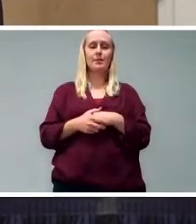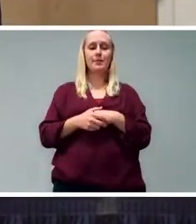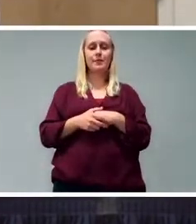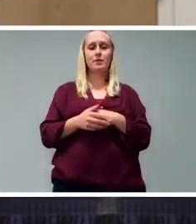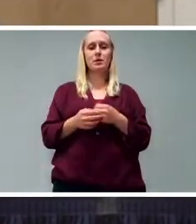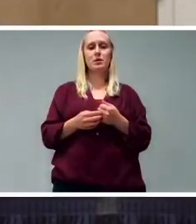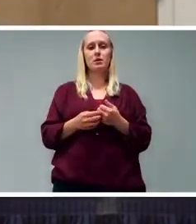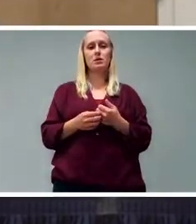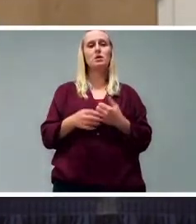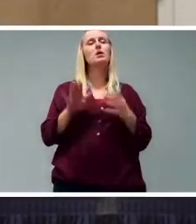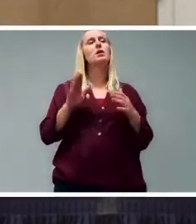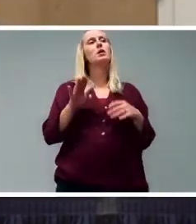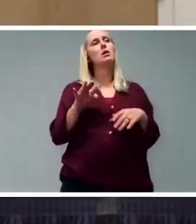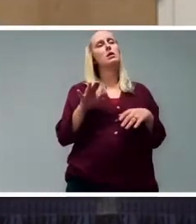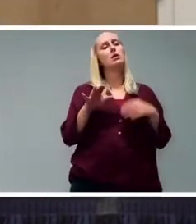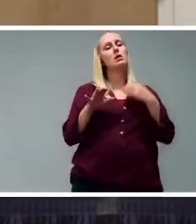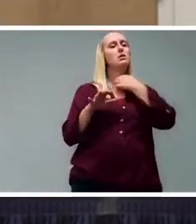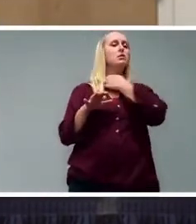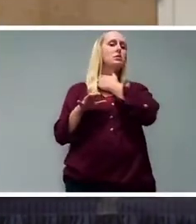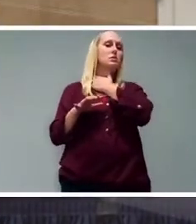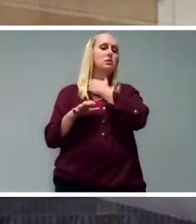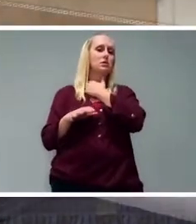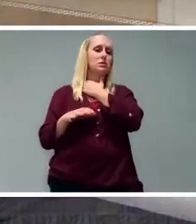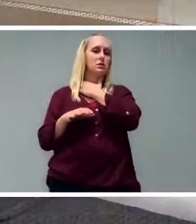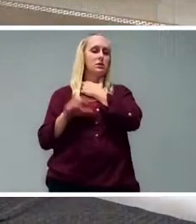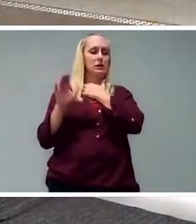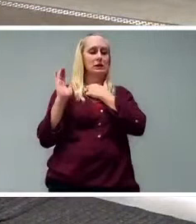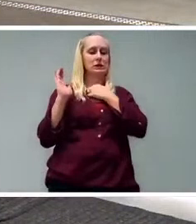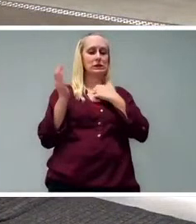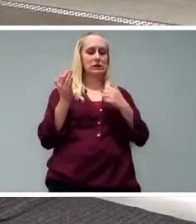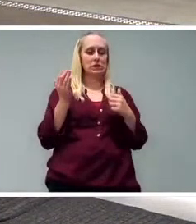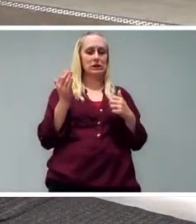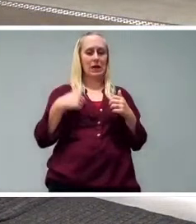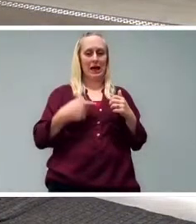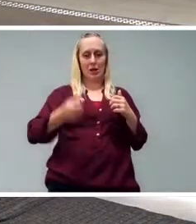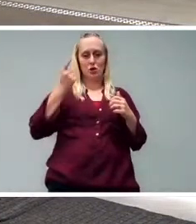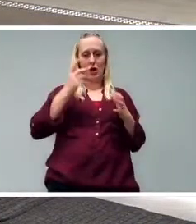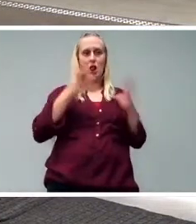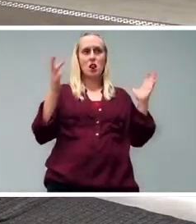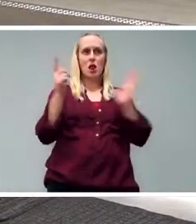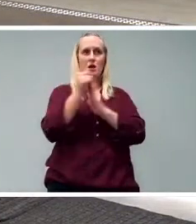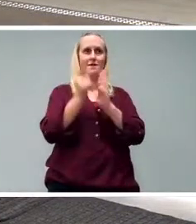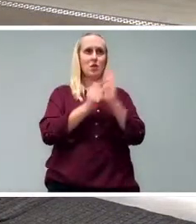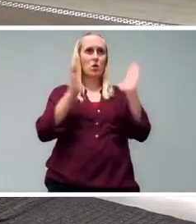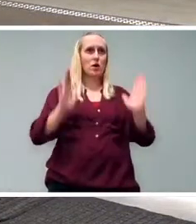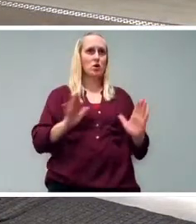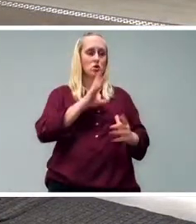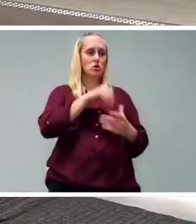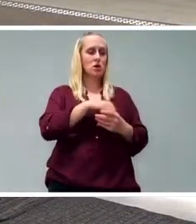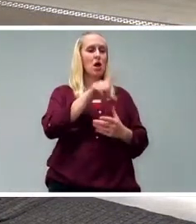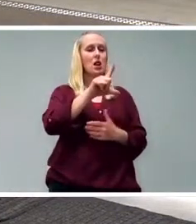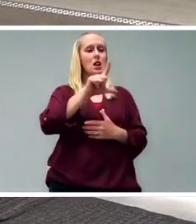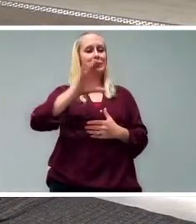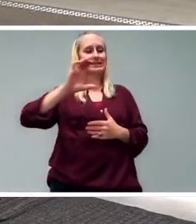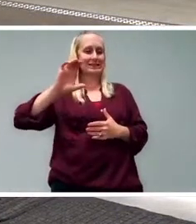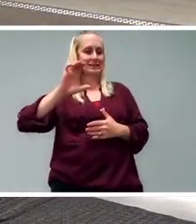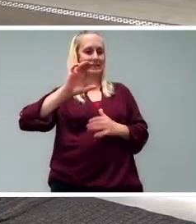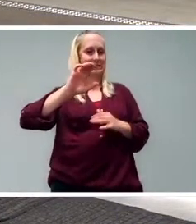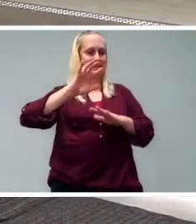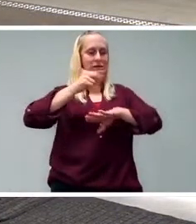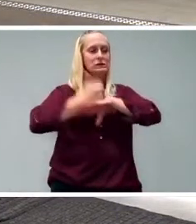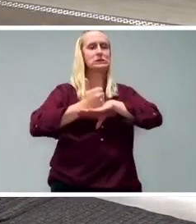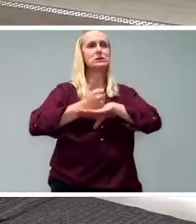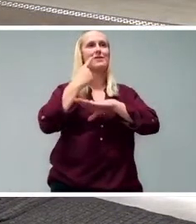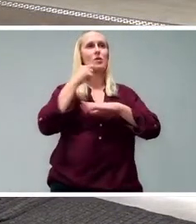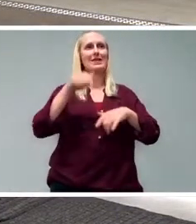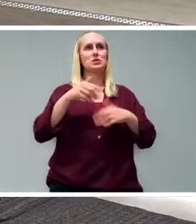Is there any, it just seems, I understand there's a lot of lawyers, there's a lot of LLCs that have been established to make this all work,